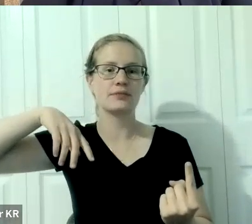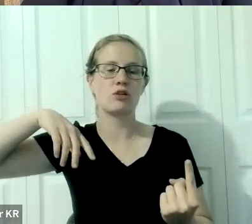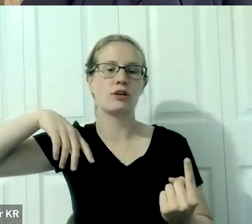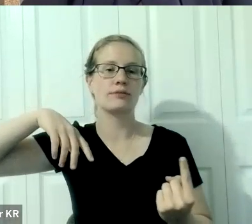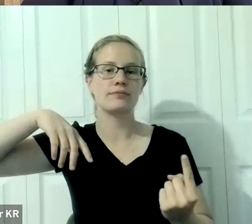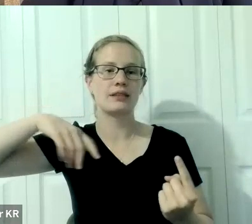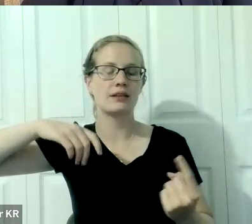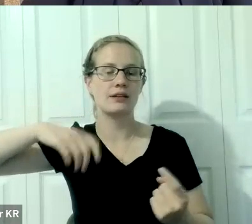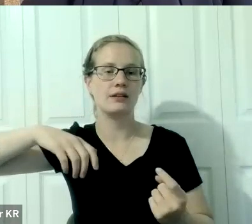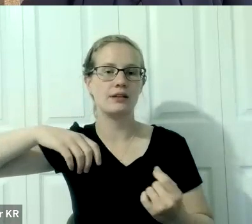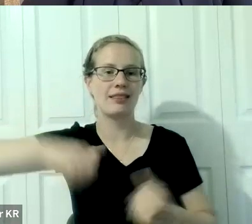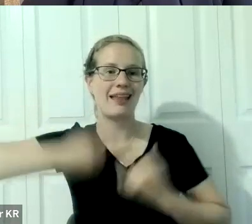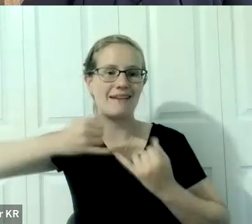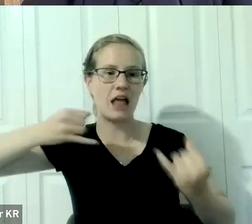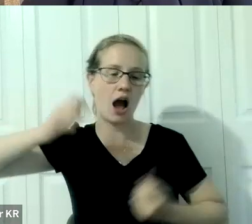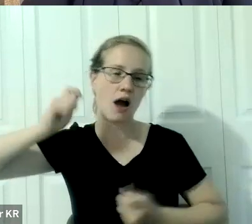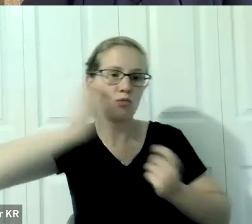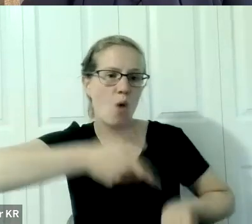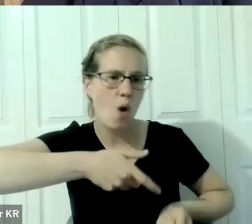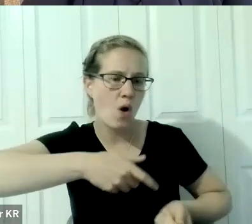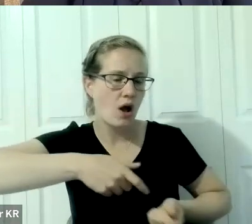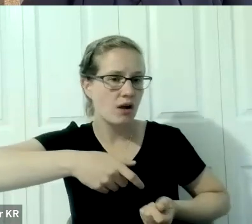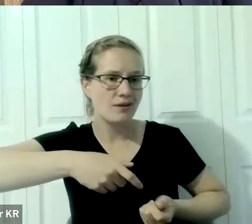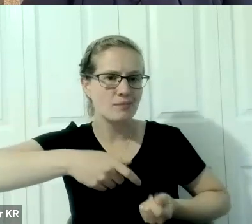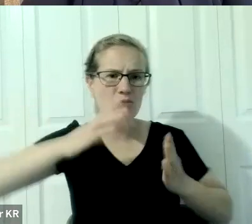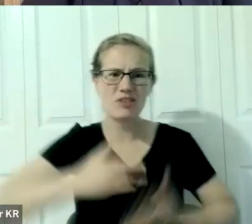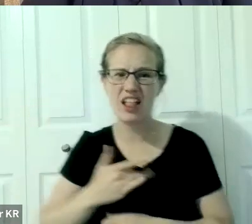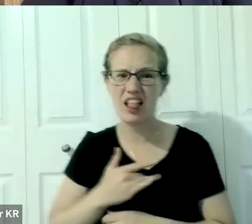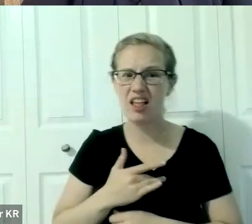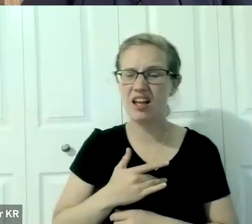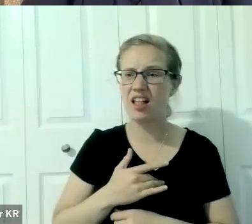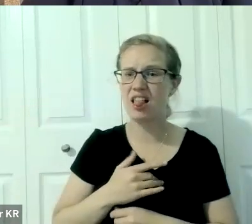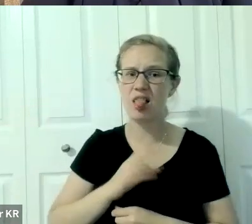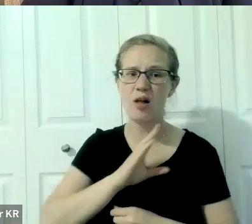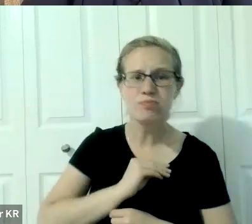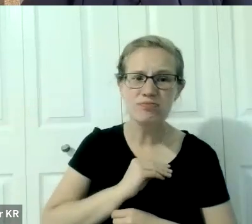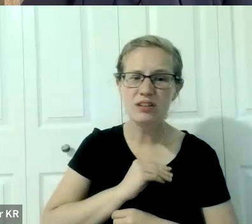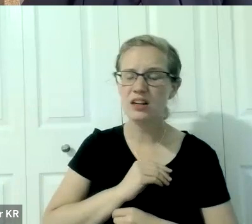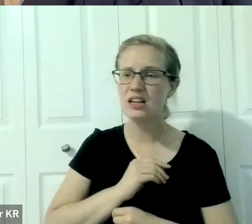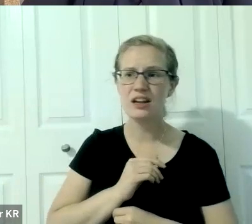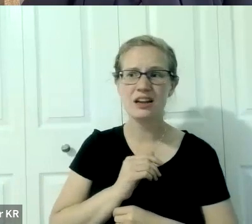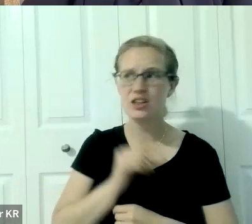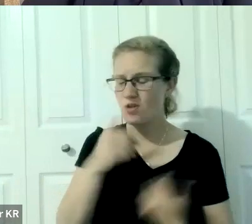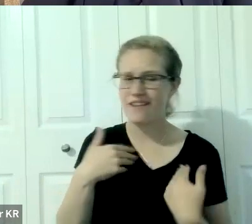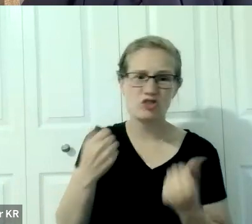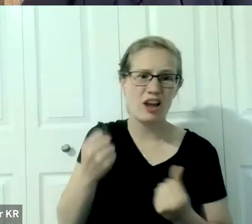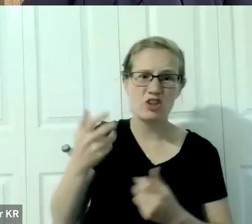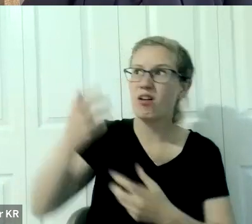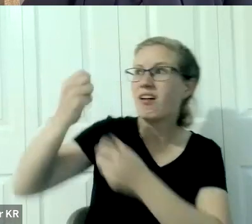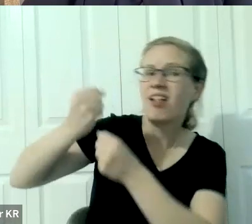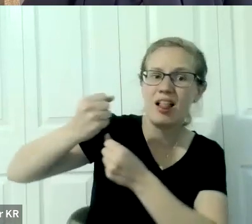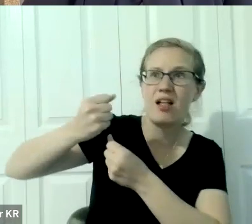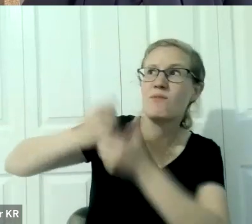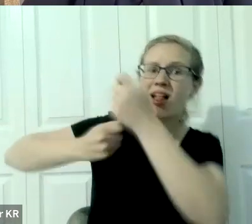them a lifeline, but, you know, the person who's feeling that bad might not have the strength to grab it and pull themselves